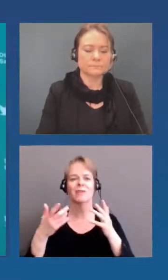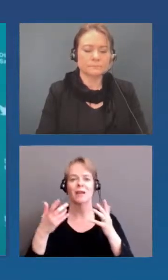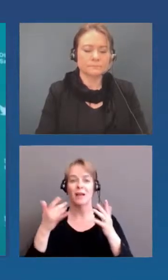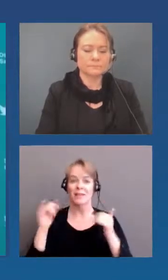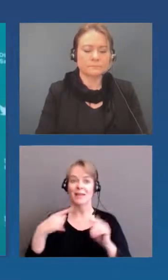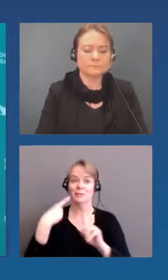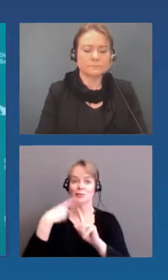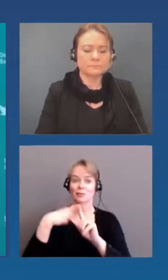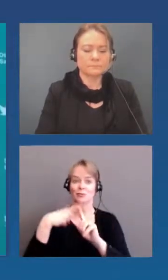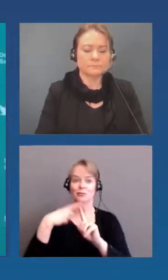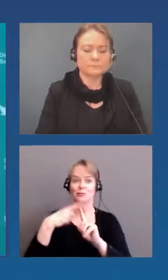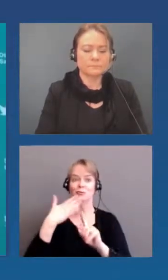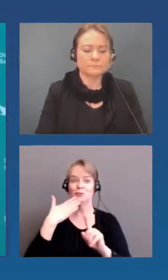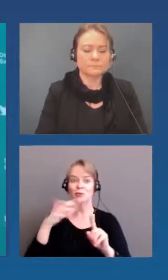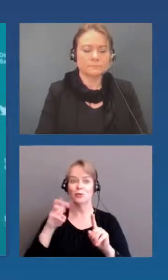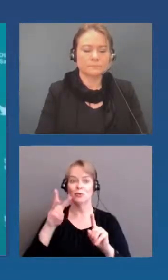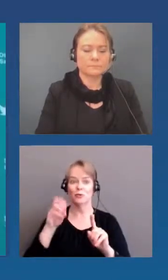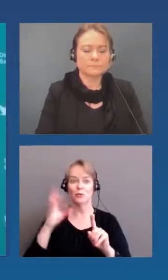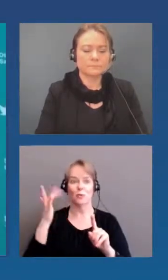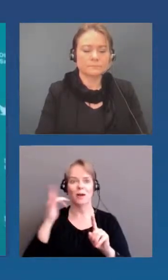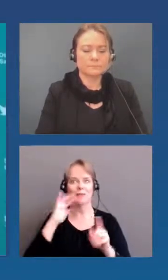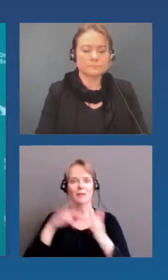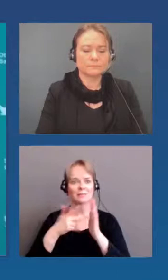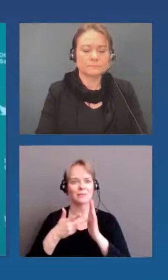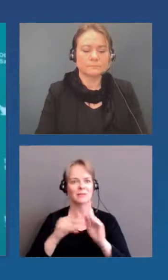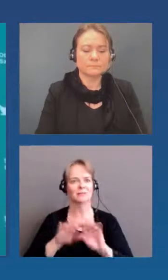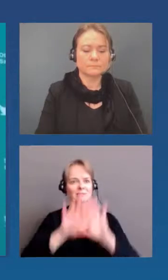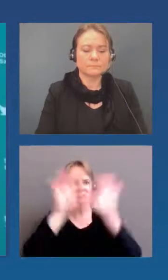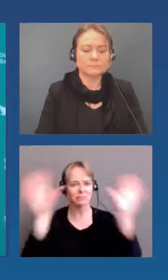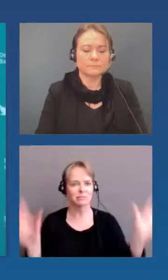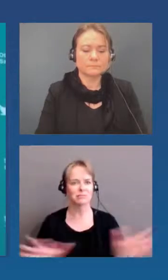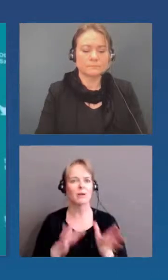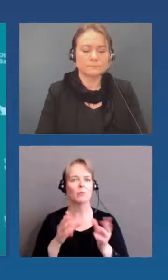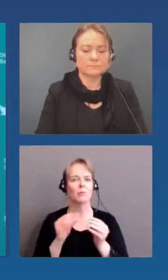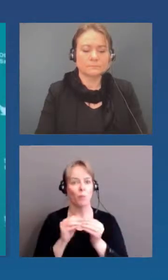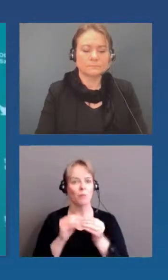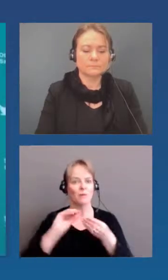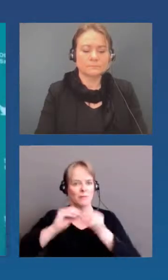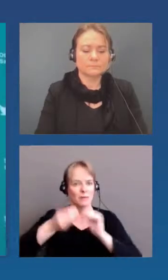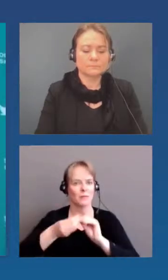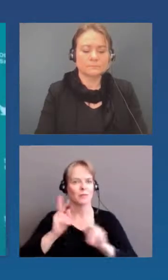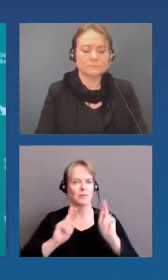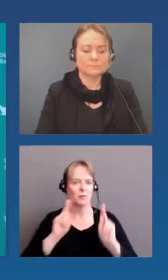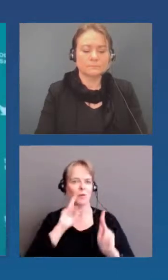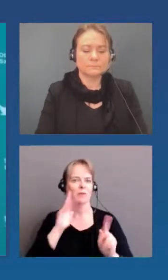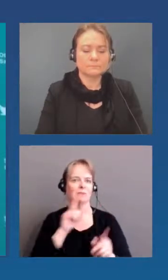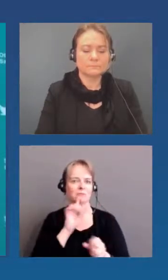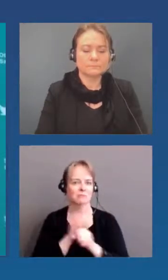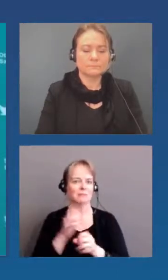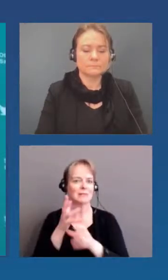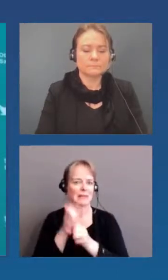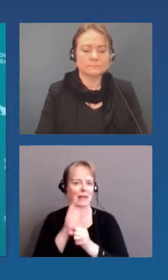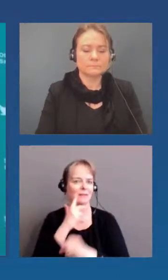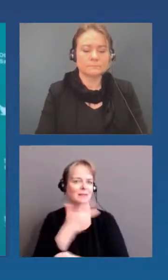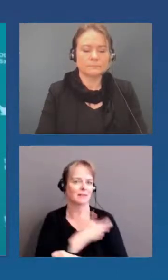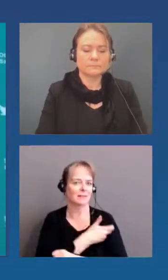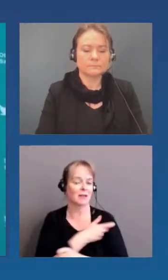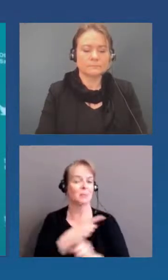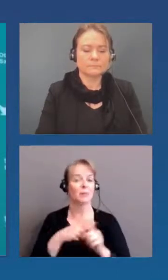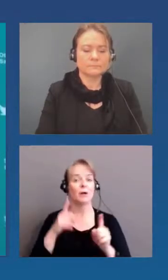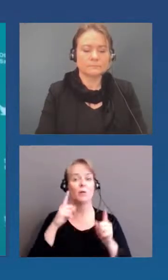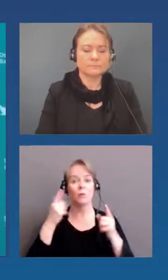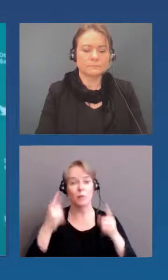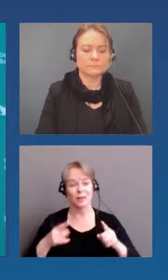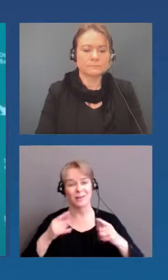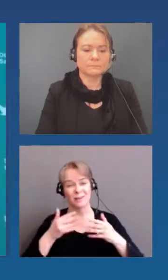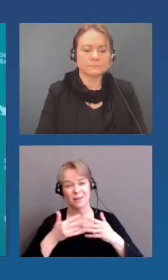protection. But it means we won't all be fully vaccinated for a number of months. The interval